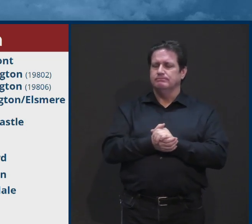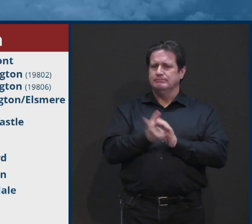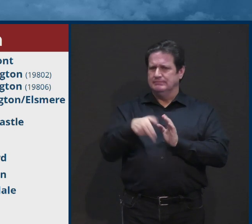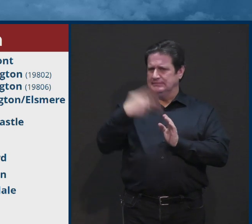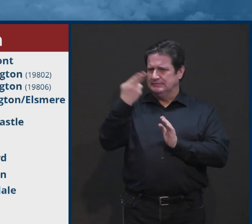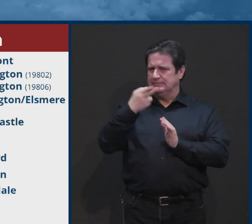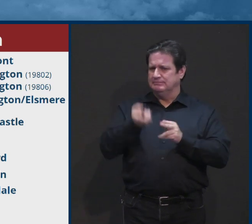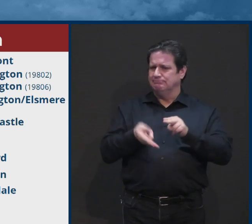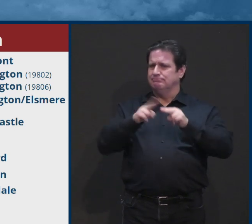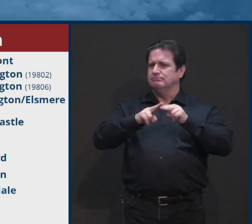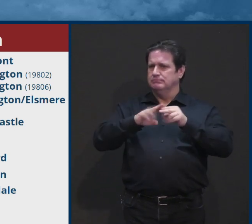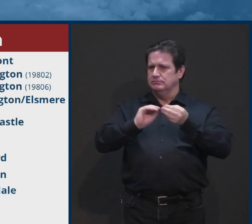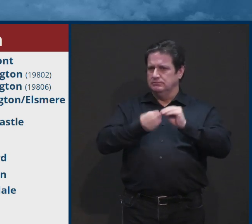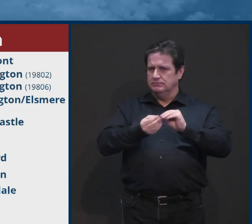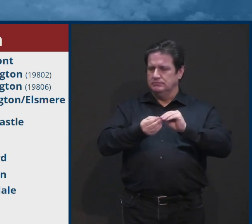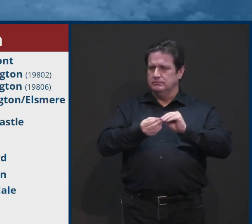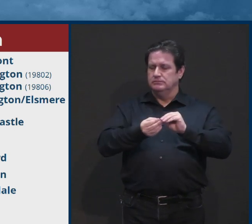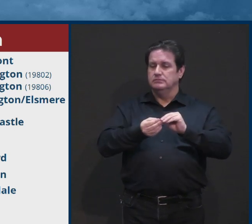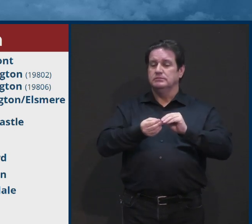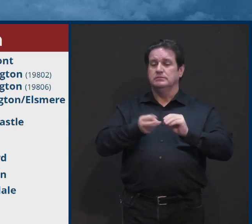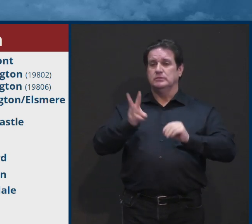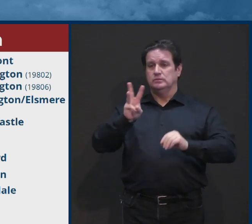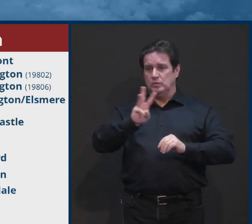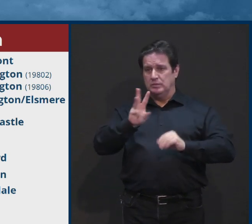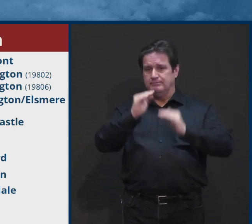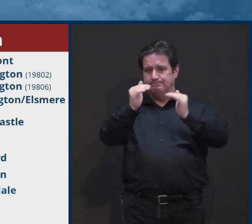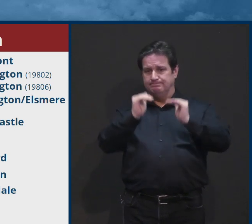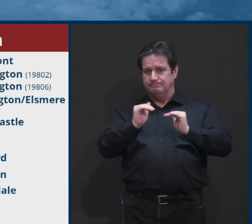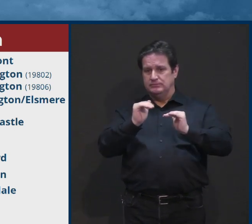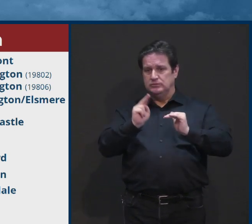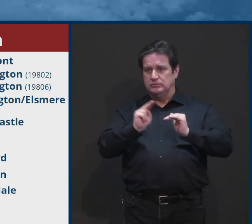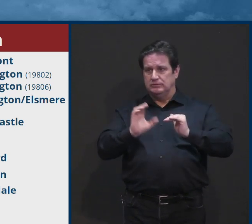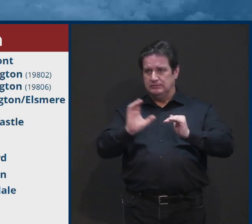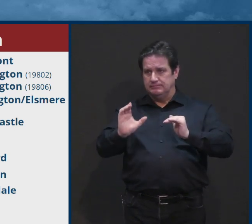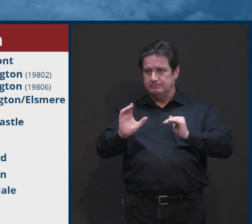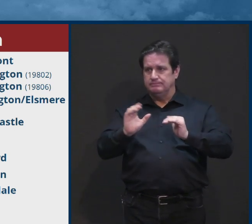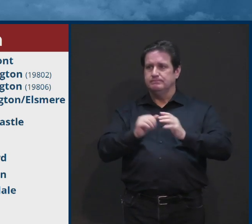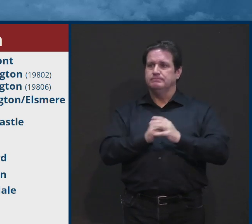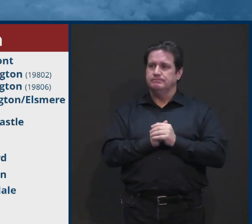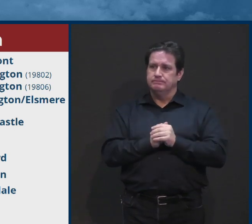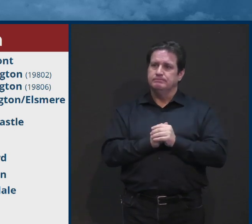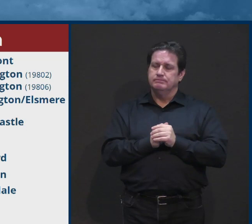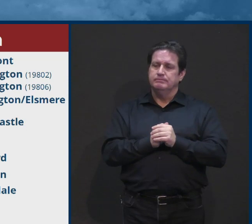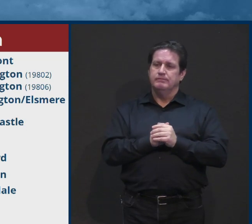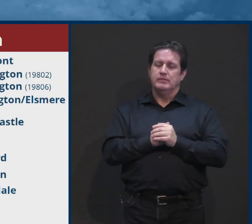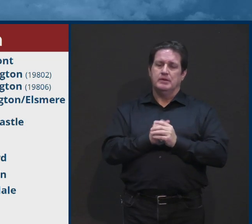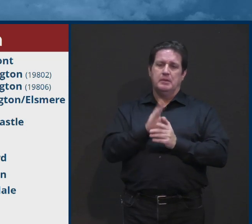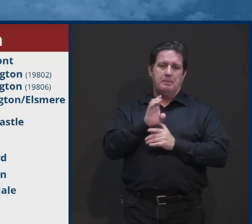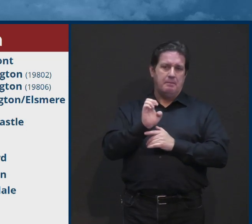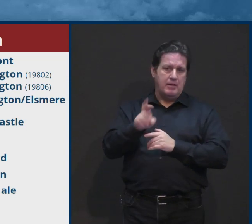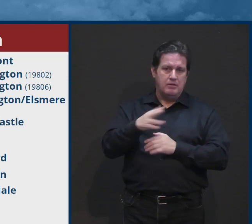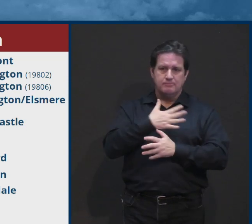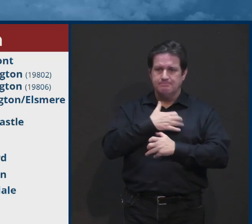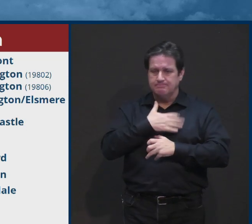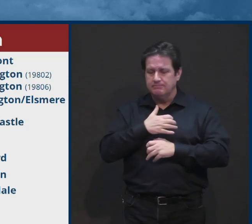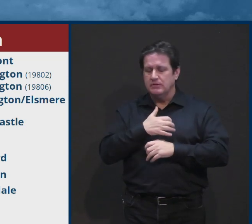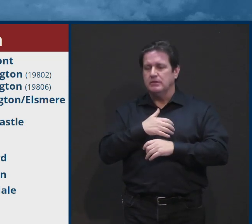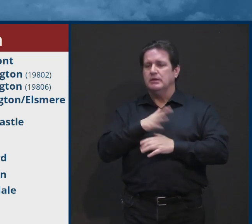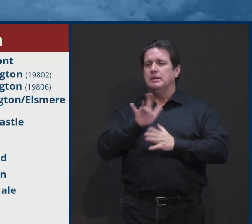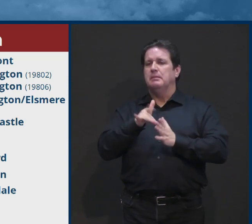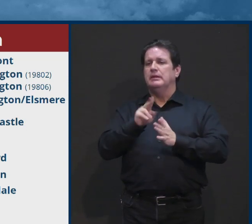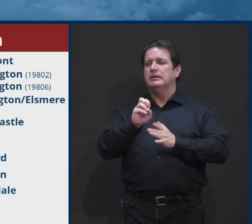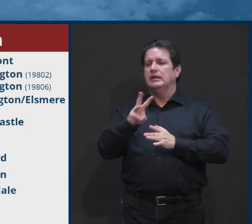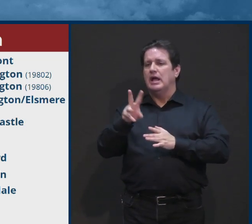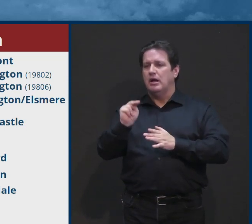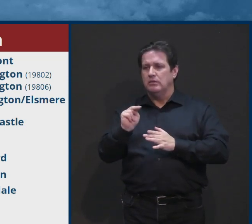highest increases. Wilmington, Newcastle, Bear, Middletown, and the Newark area, as